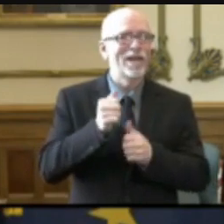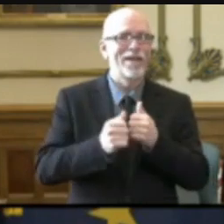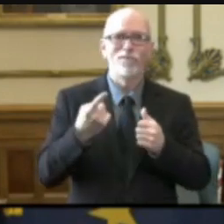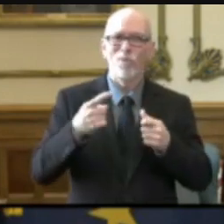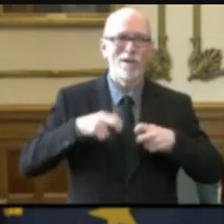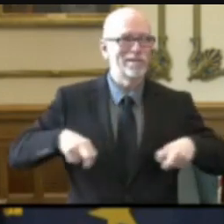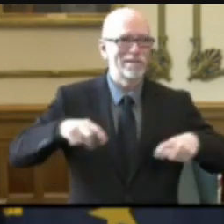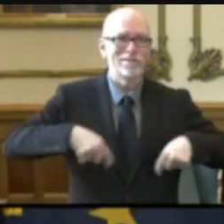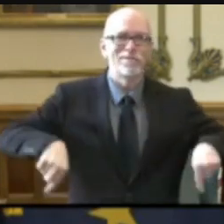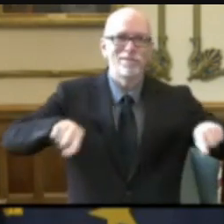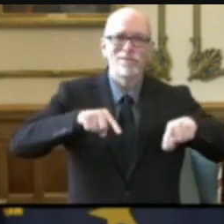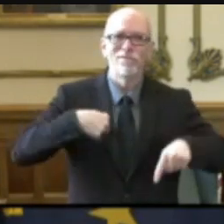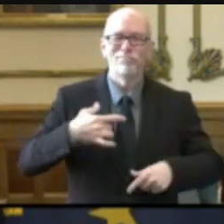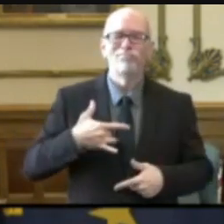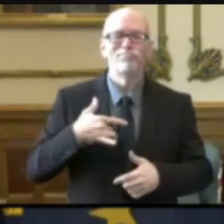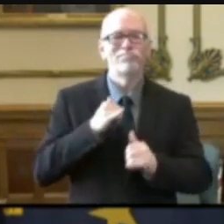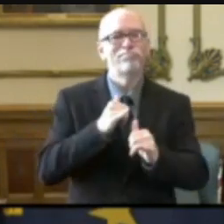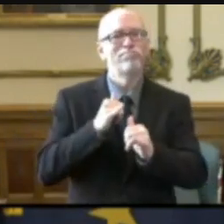this table.